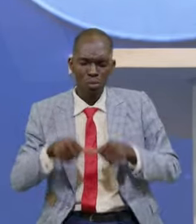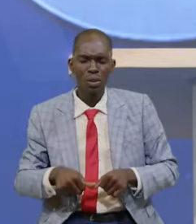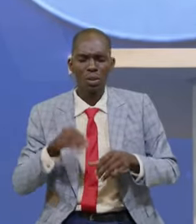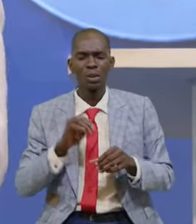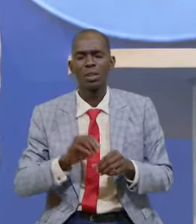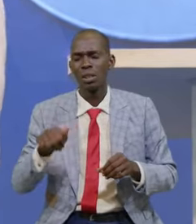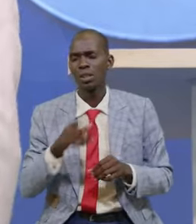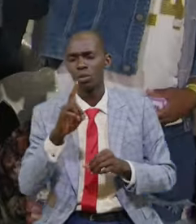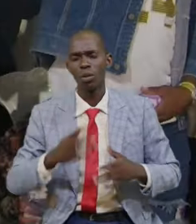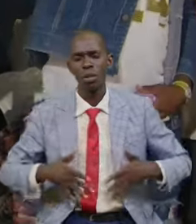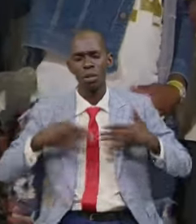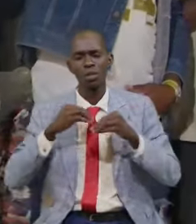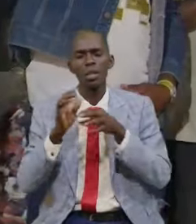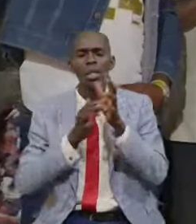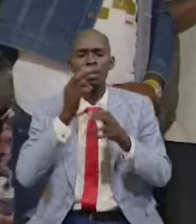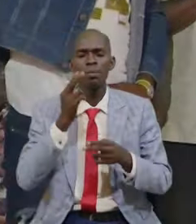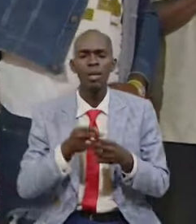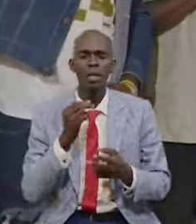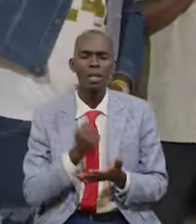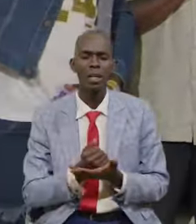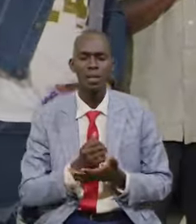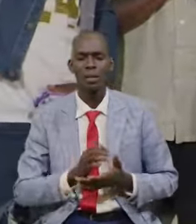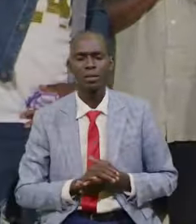in Jesus' name.